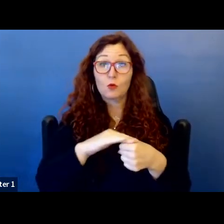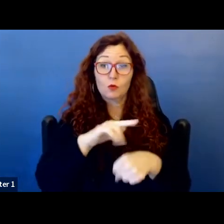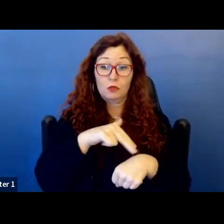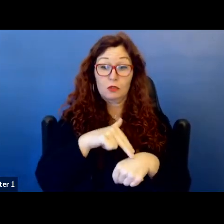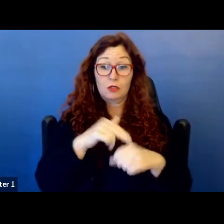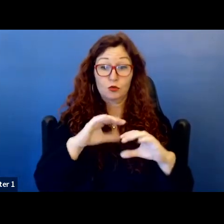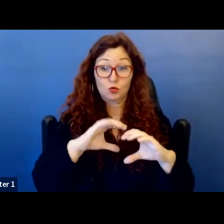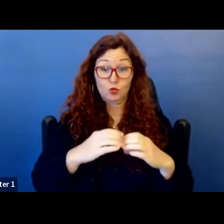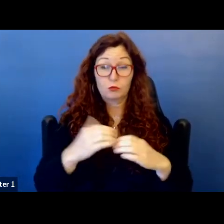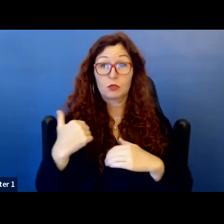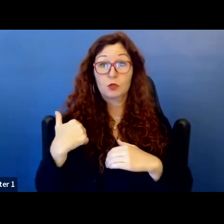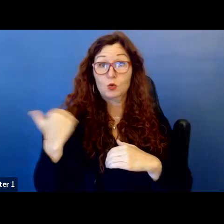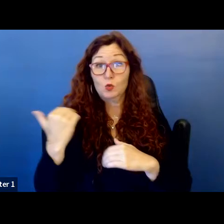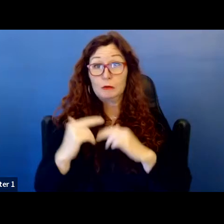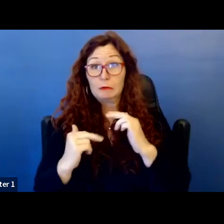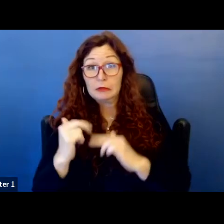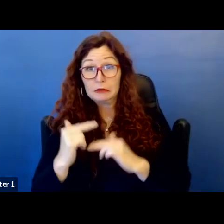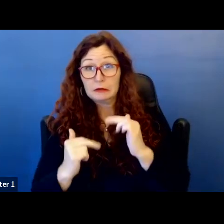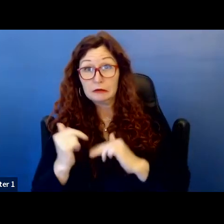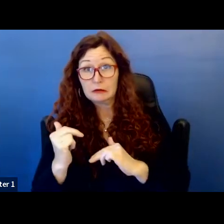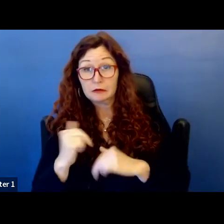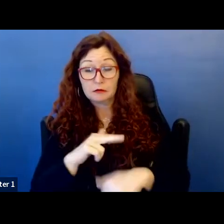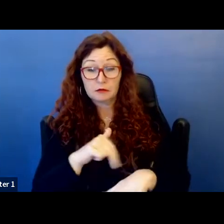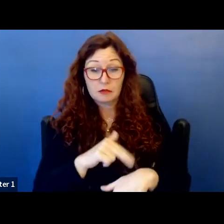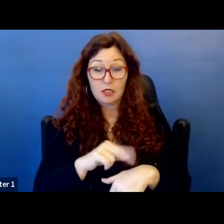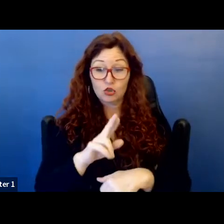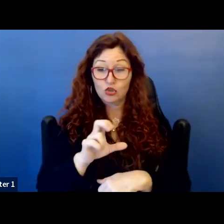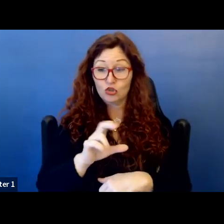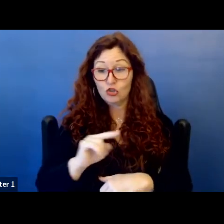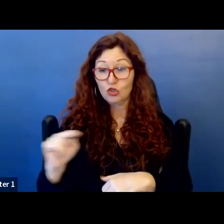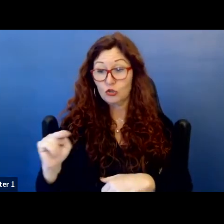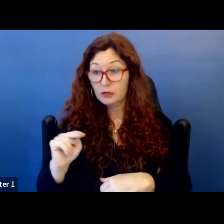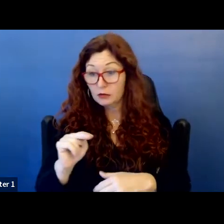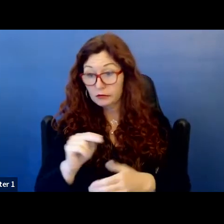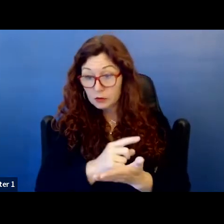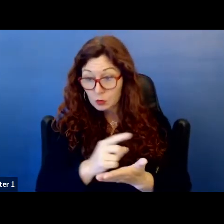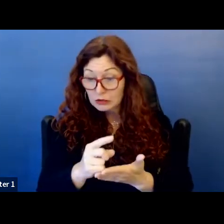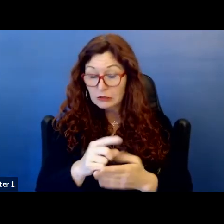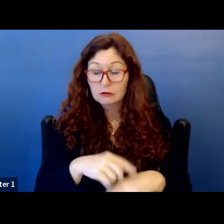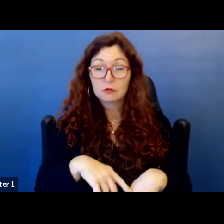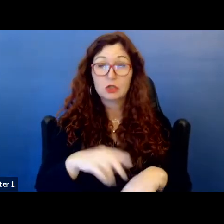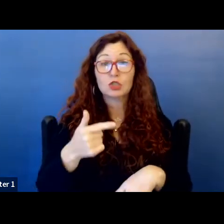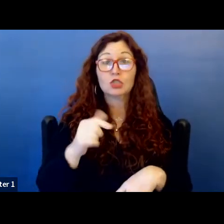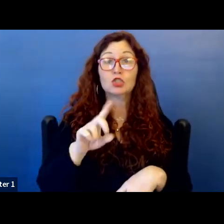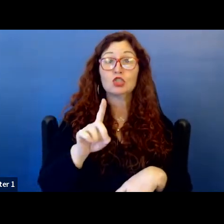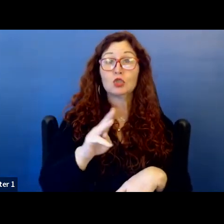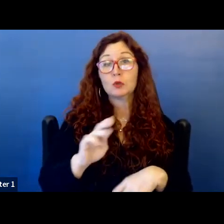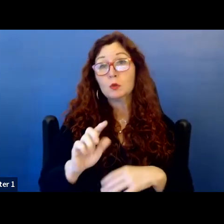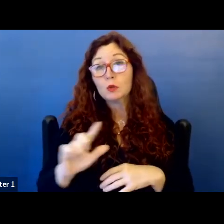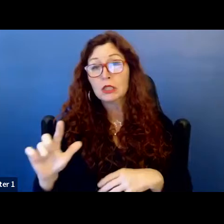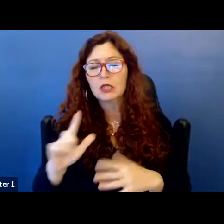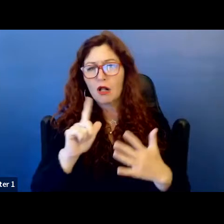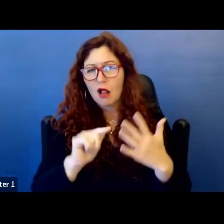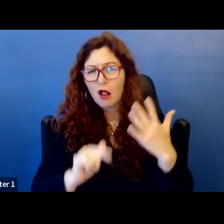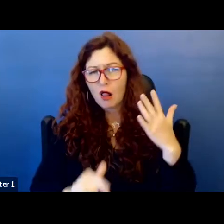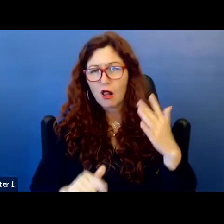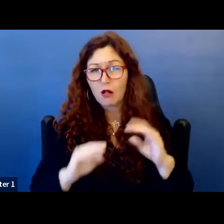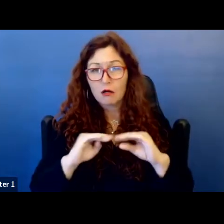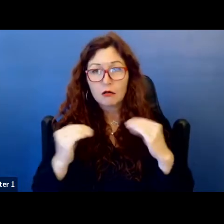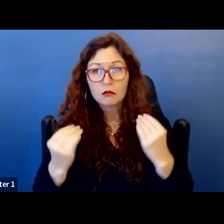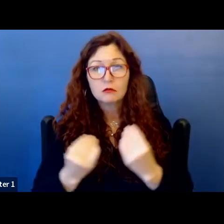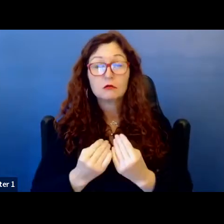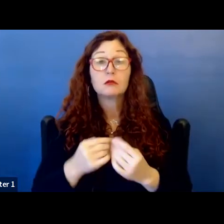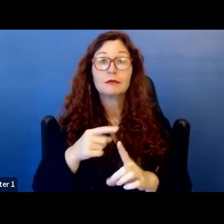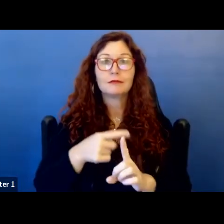build national urban league catholic charities and goodwill industries arps are bringing construction education back into high